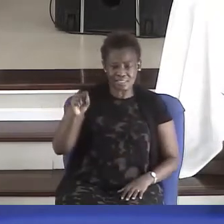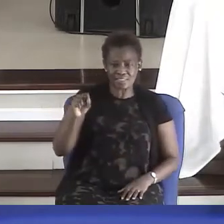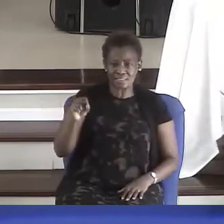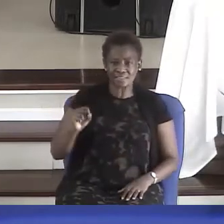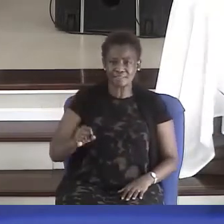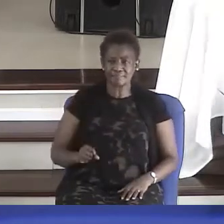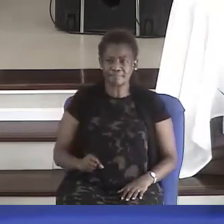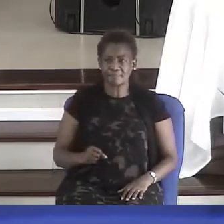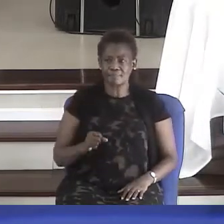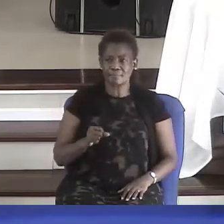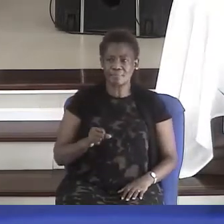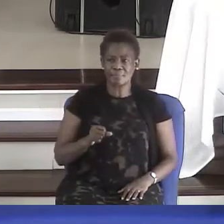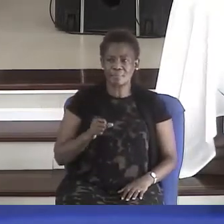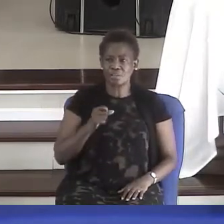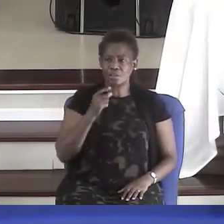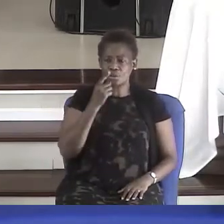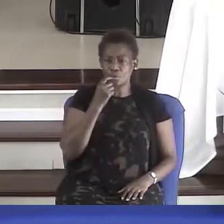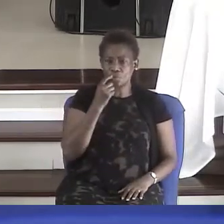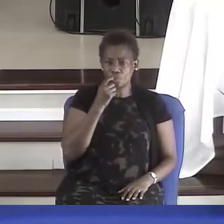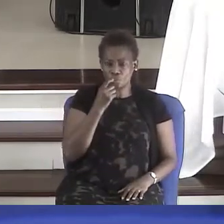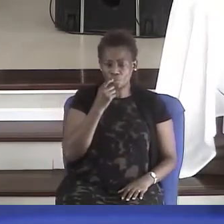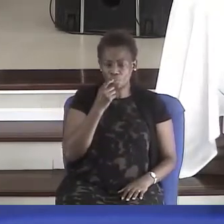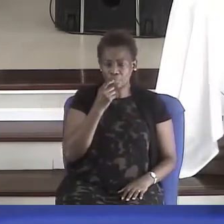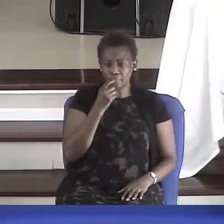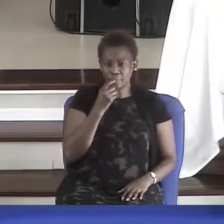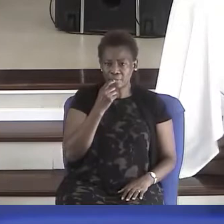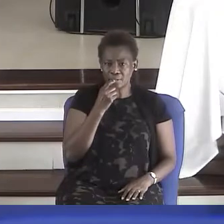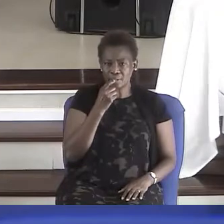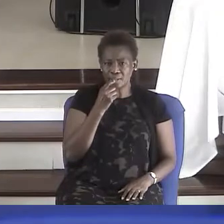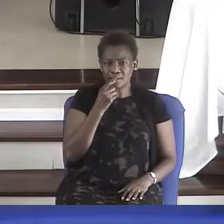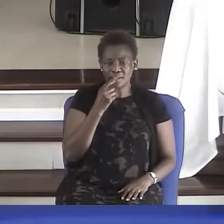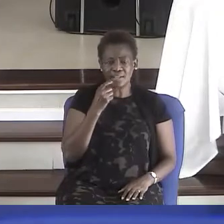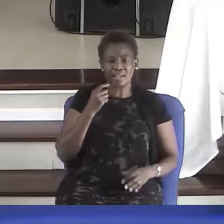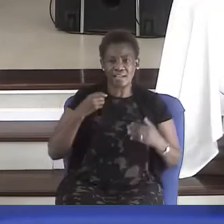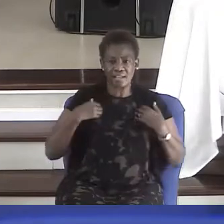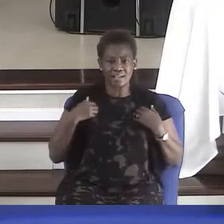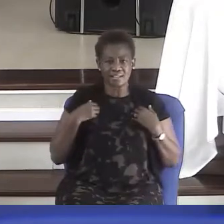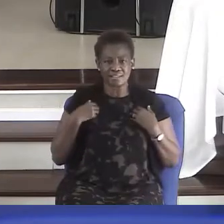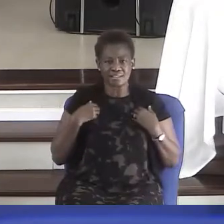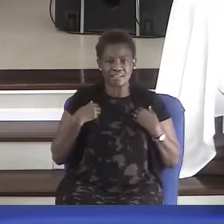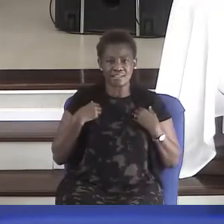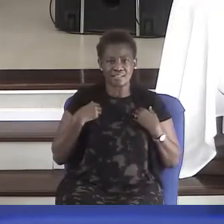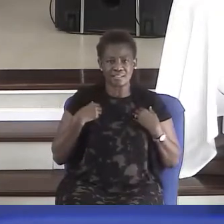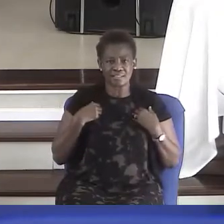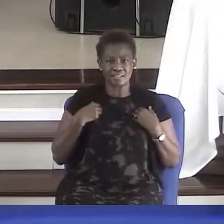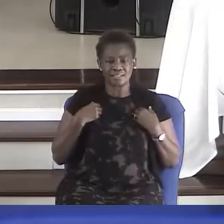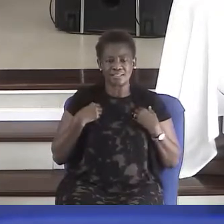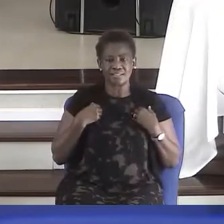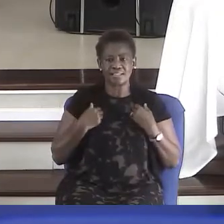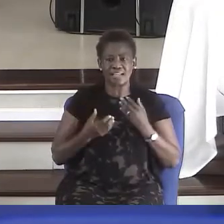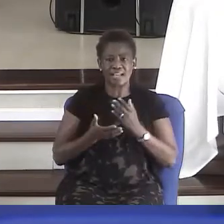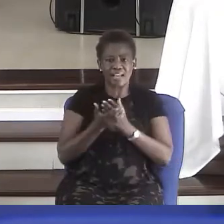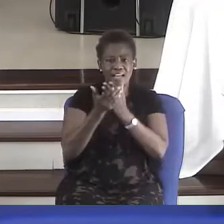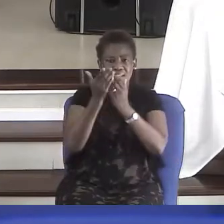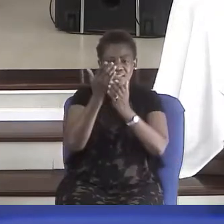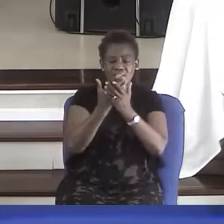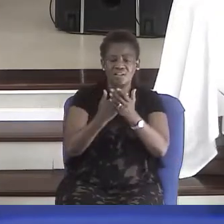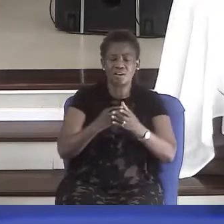to whom has the hand of the Lord been revealed?